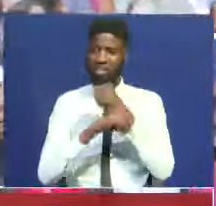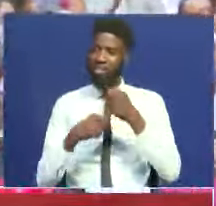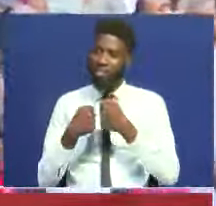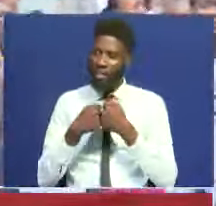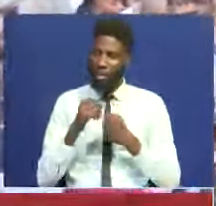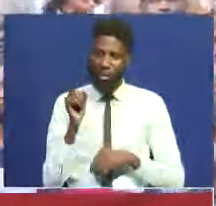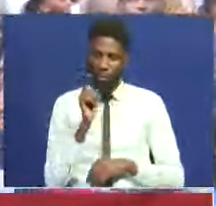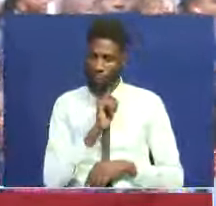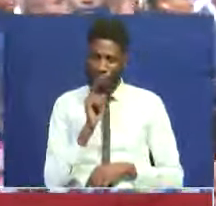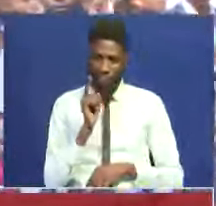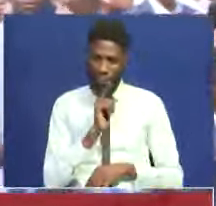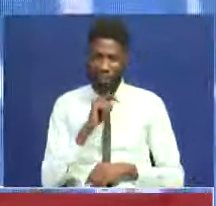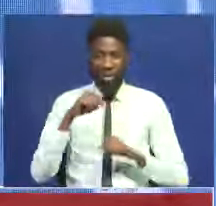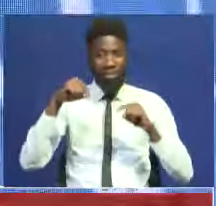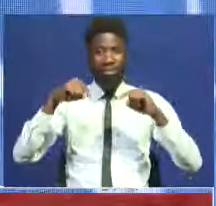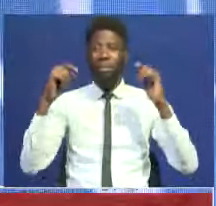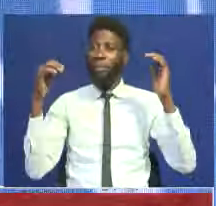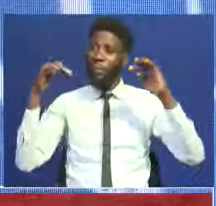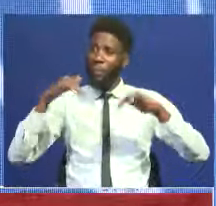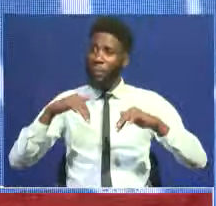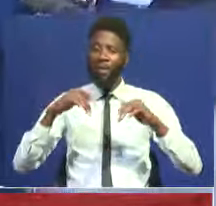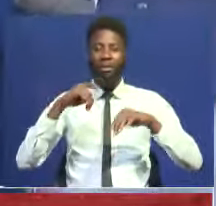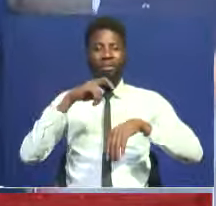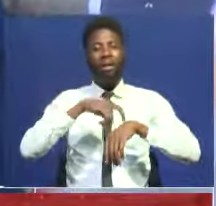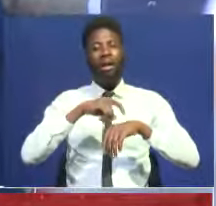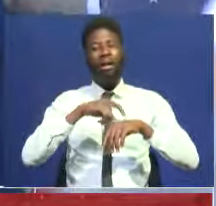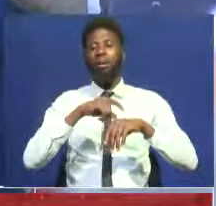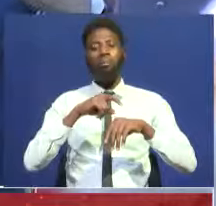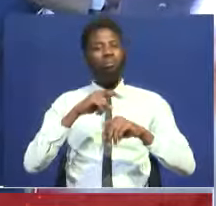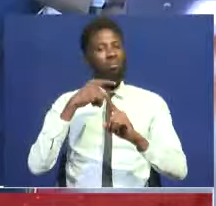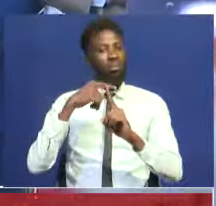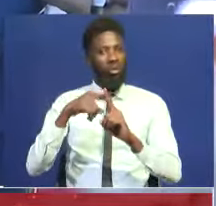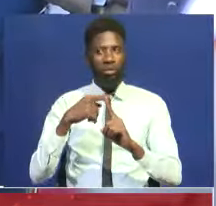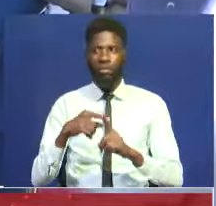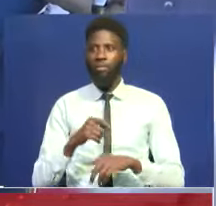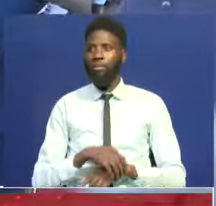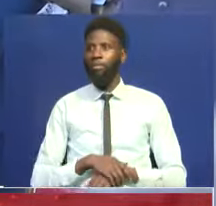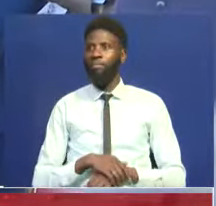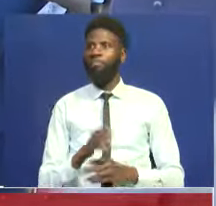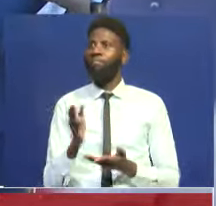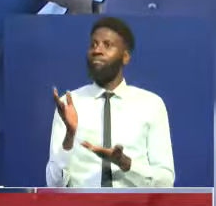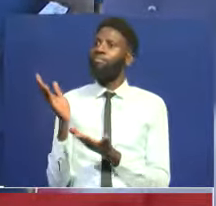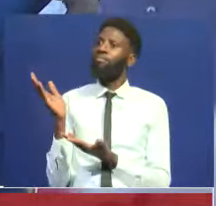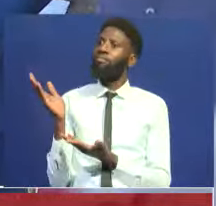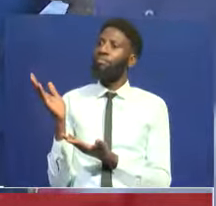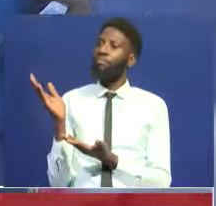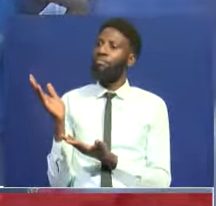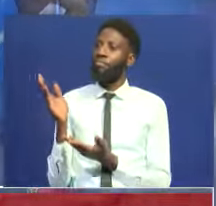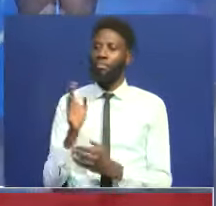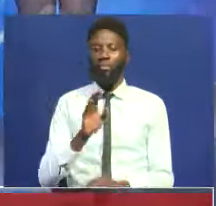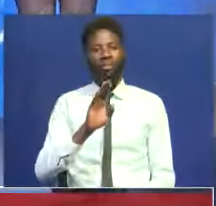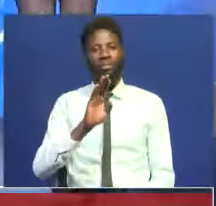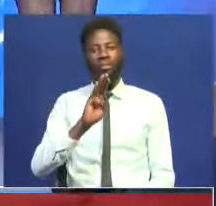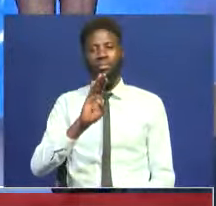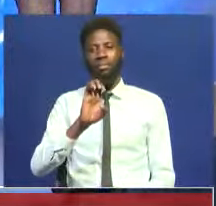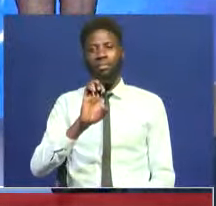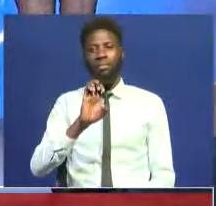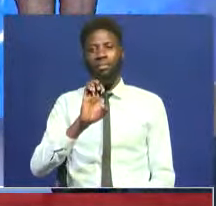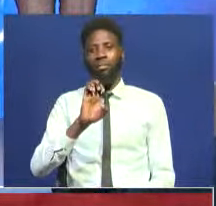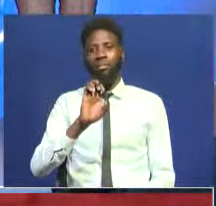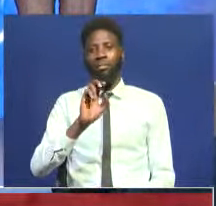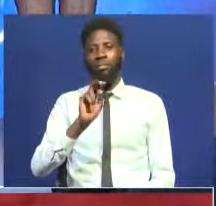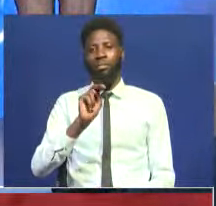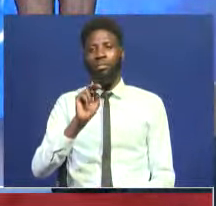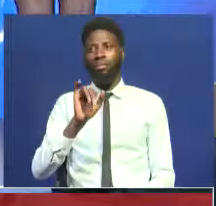This crusade could not have come at a better time. Then on the podium came the man of the moment, Benny